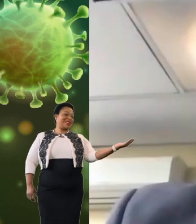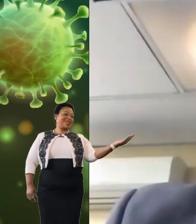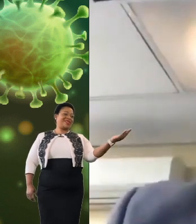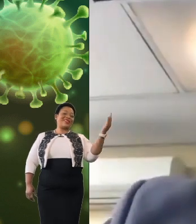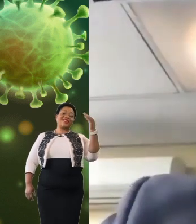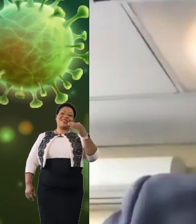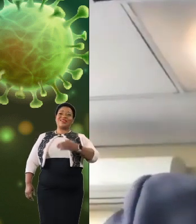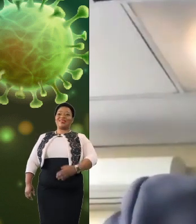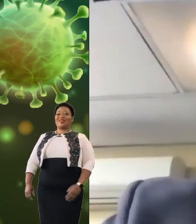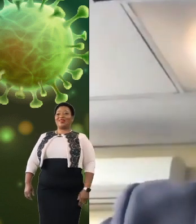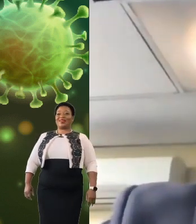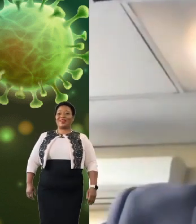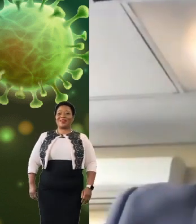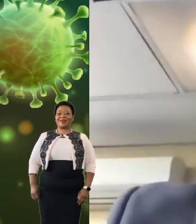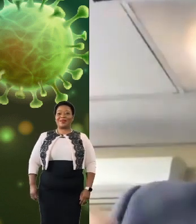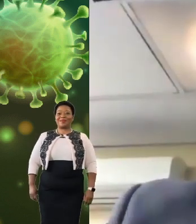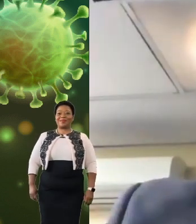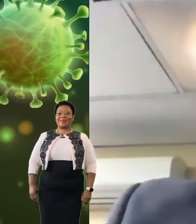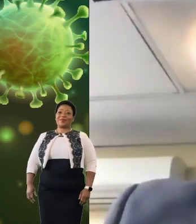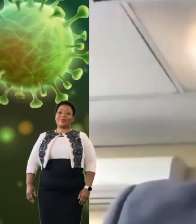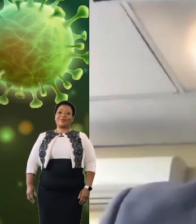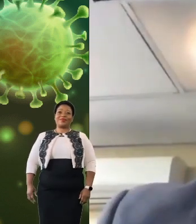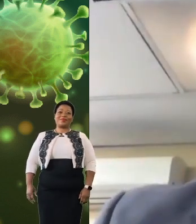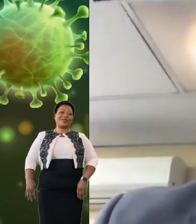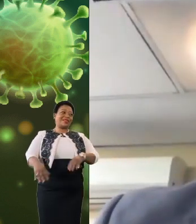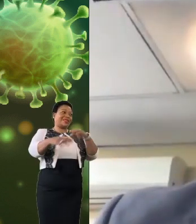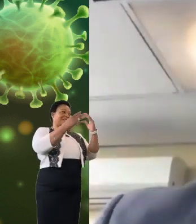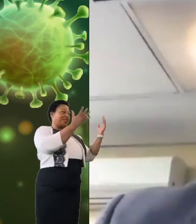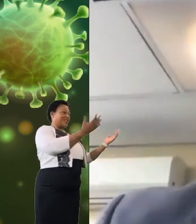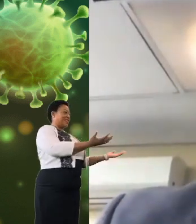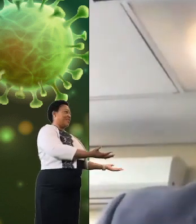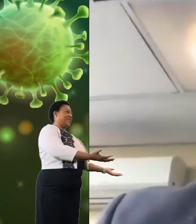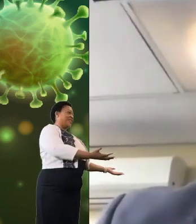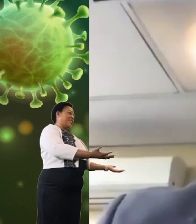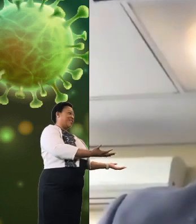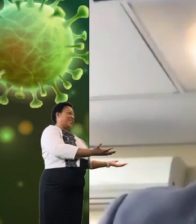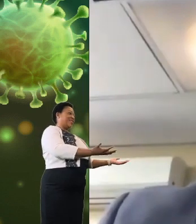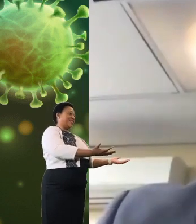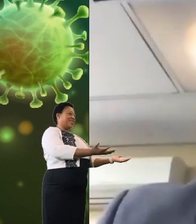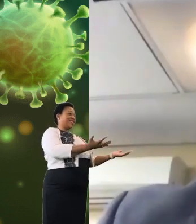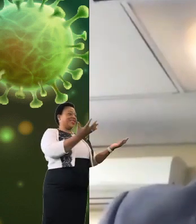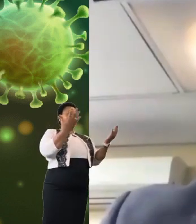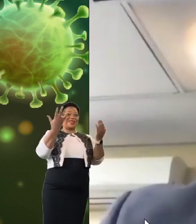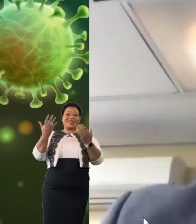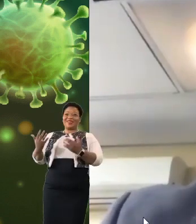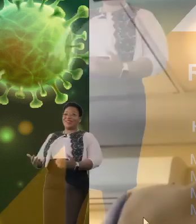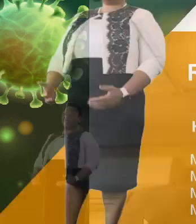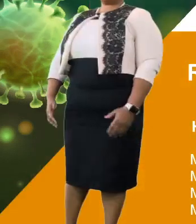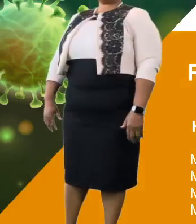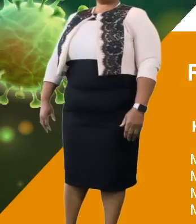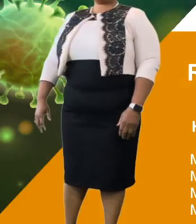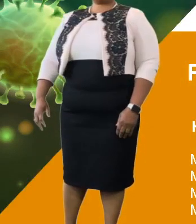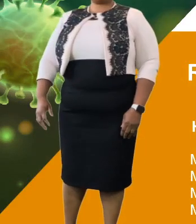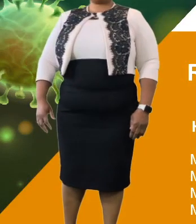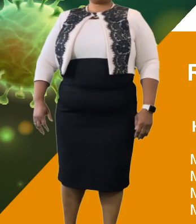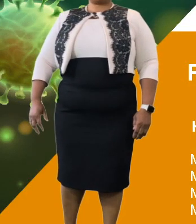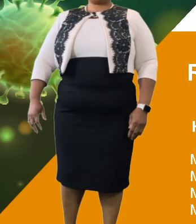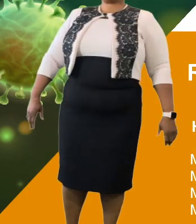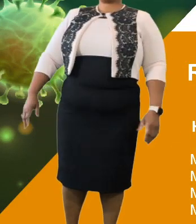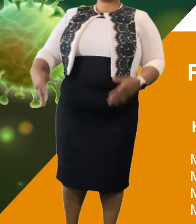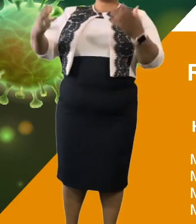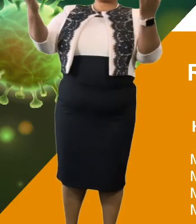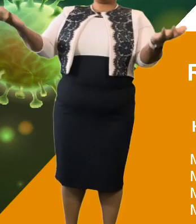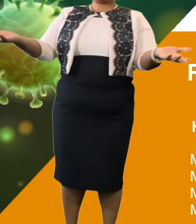bargaining council, where, for example, if KZN has a bargaining council that runs with the businesses in the KZN, they can register